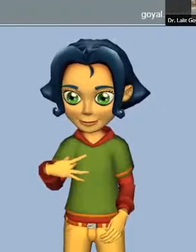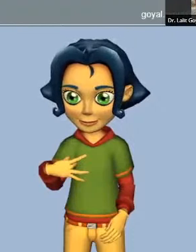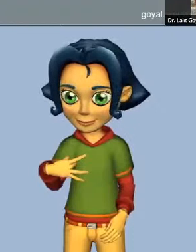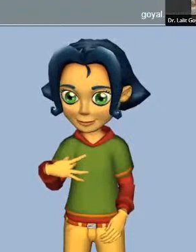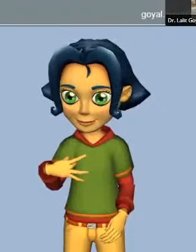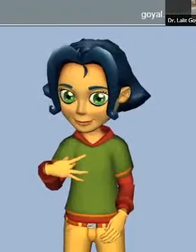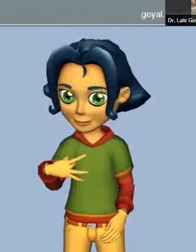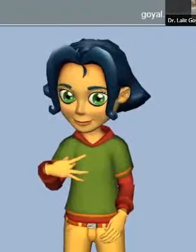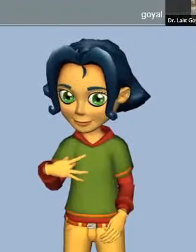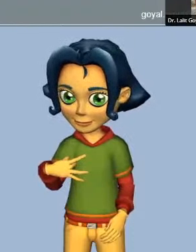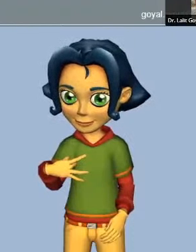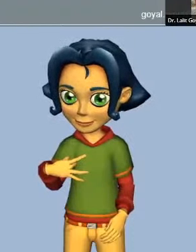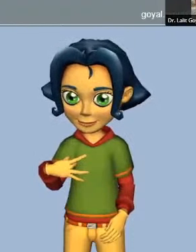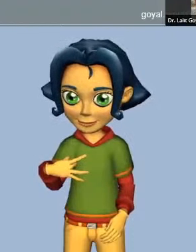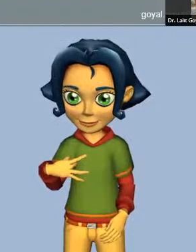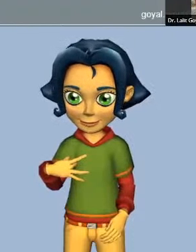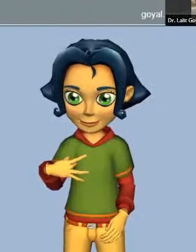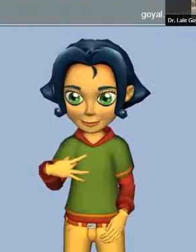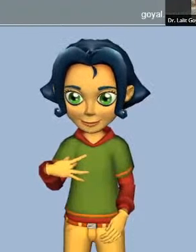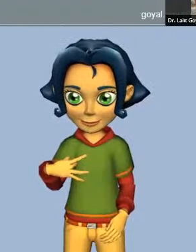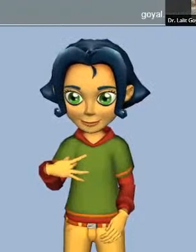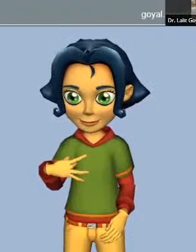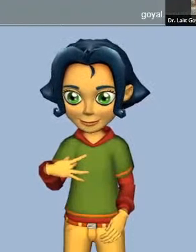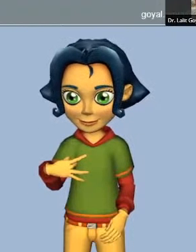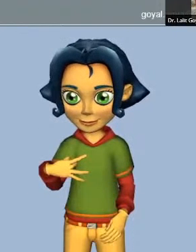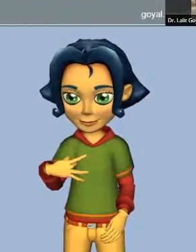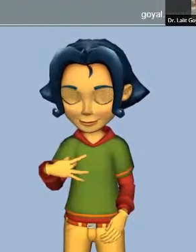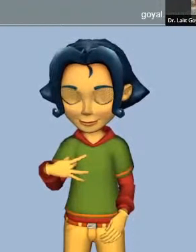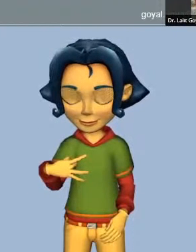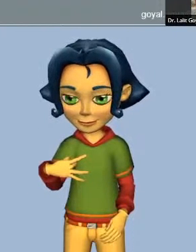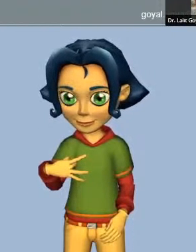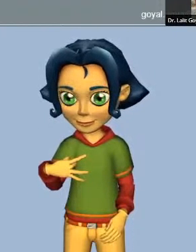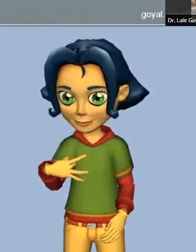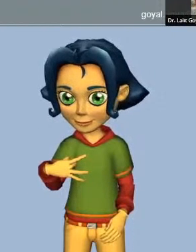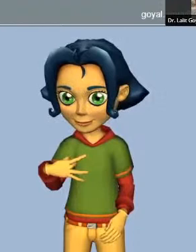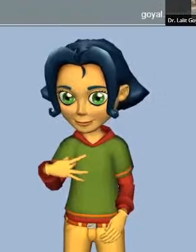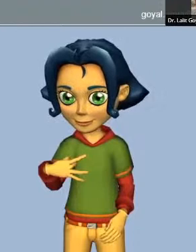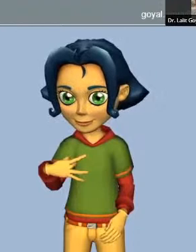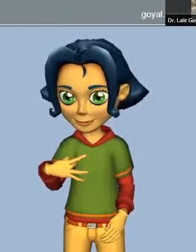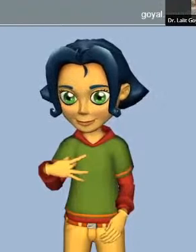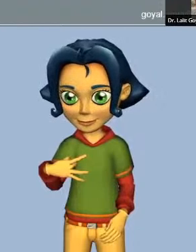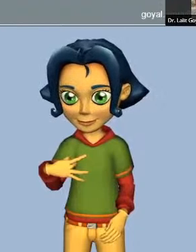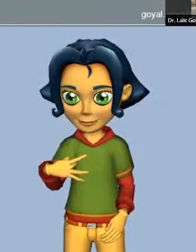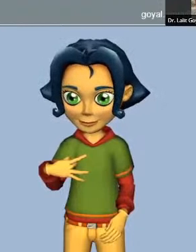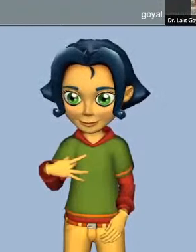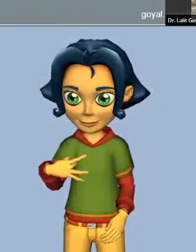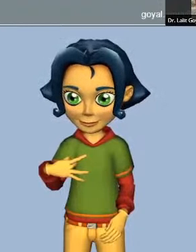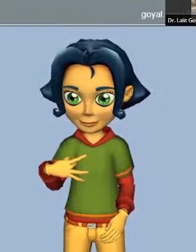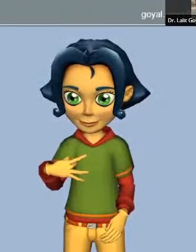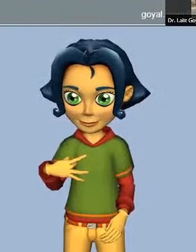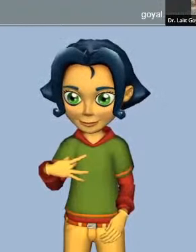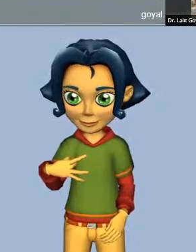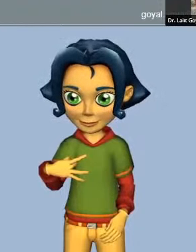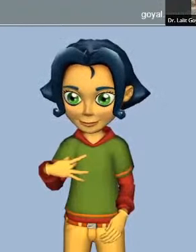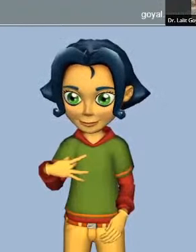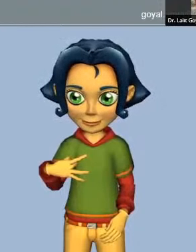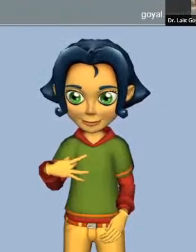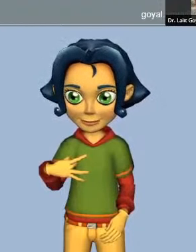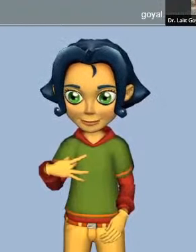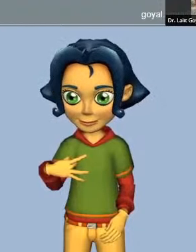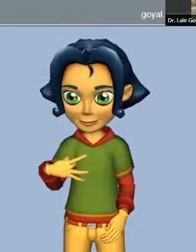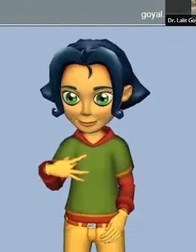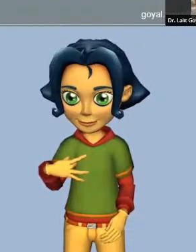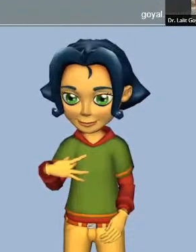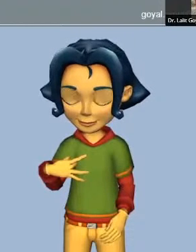form of the verb, you can say, is signed. All the other inflections are not